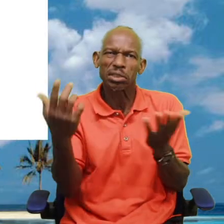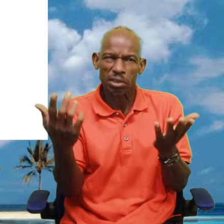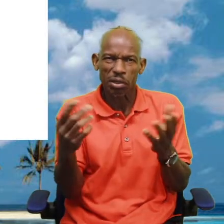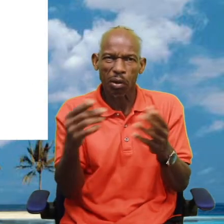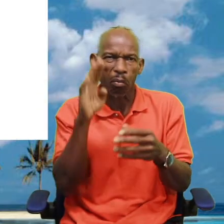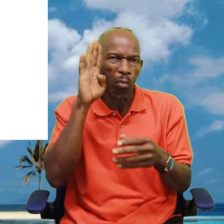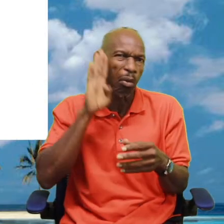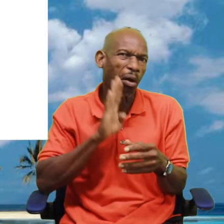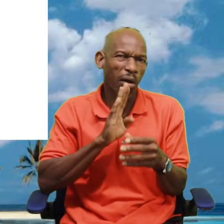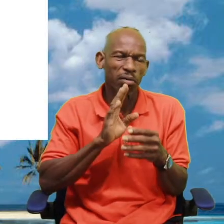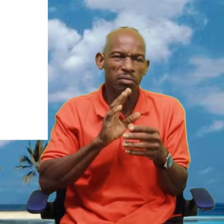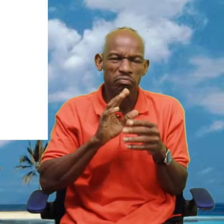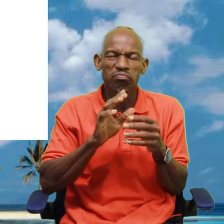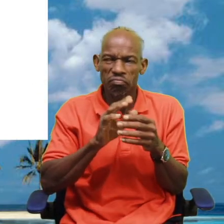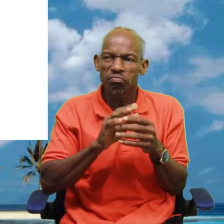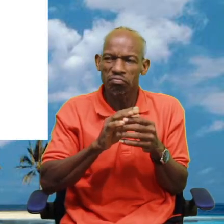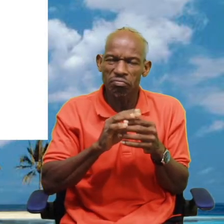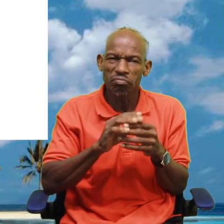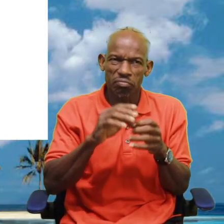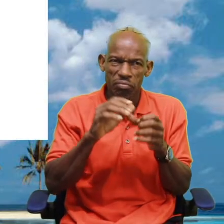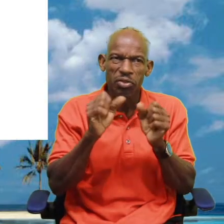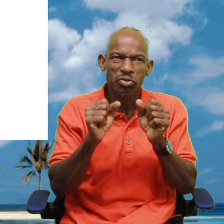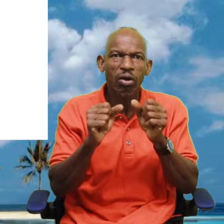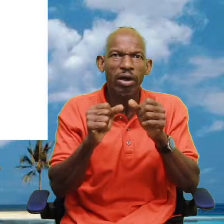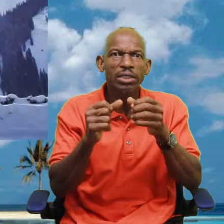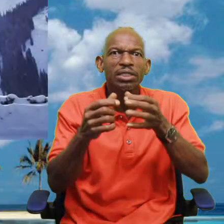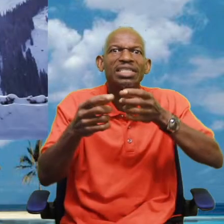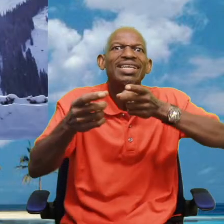classes. We have everybody online.